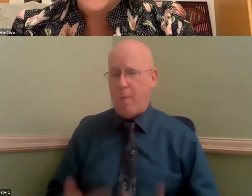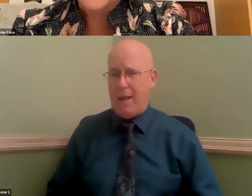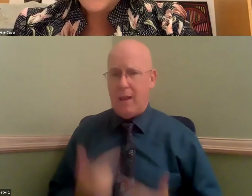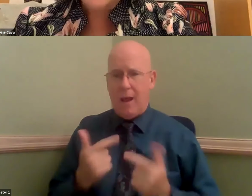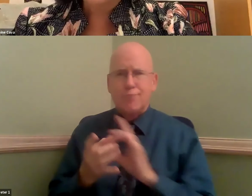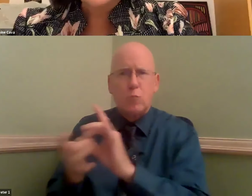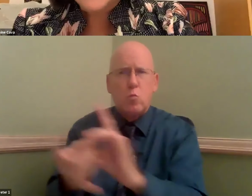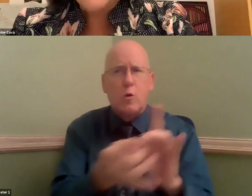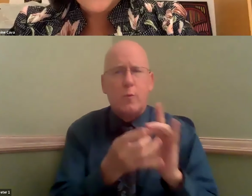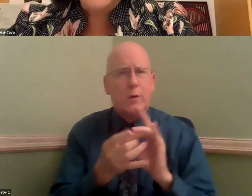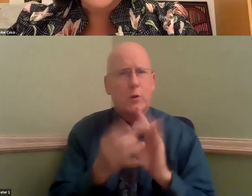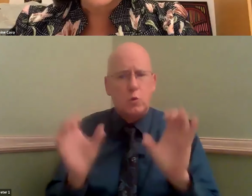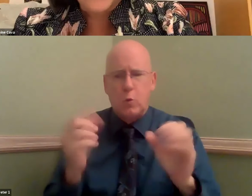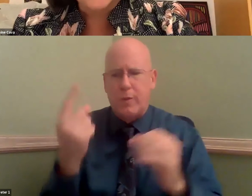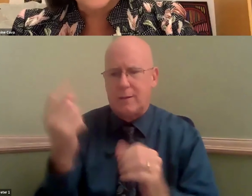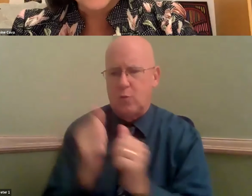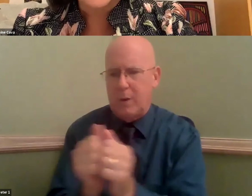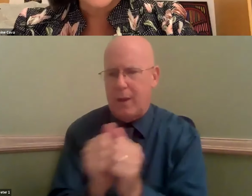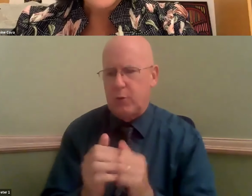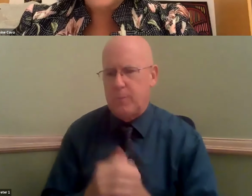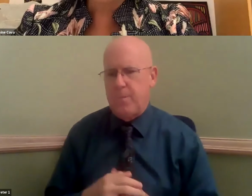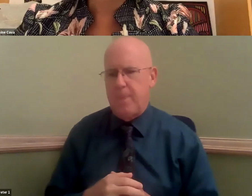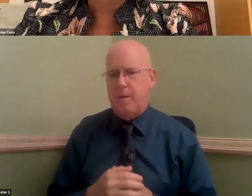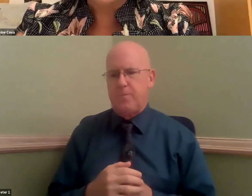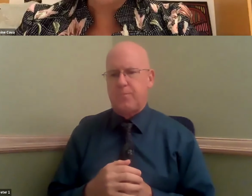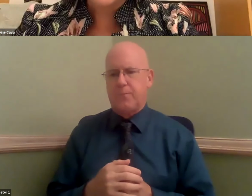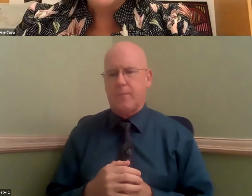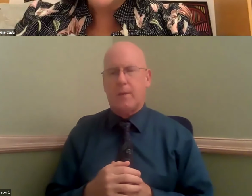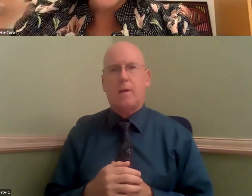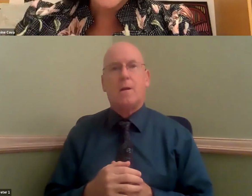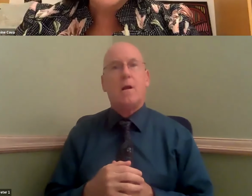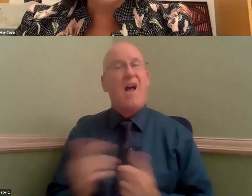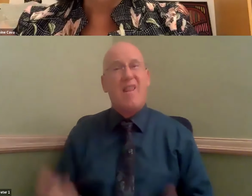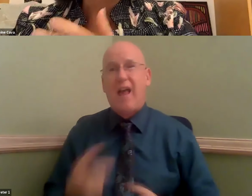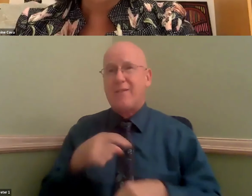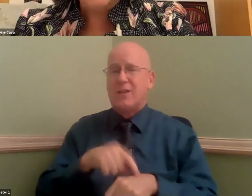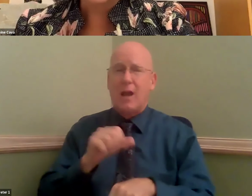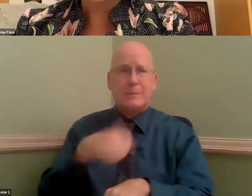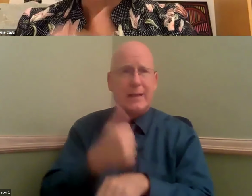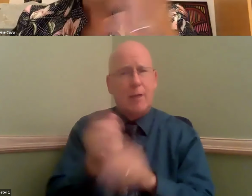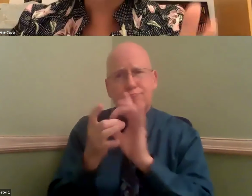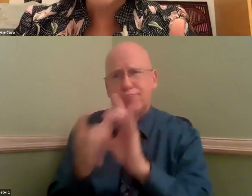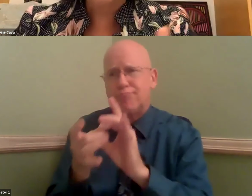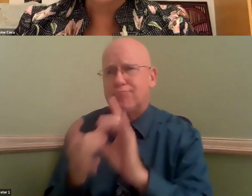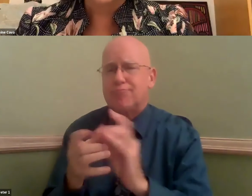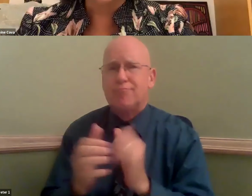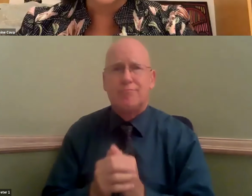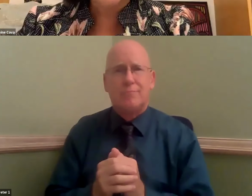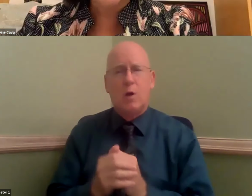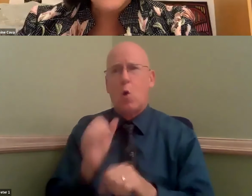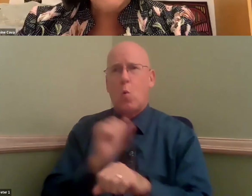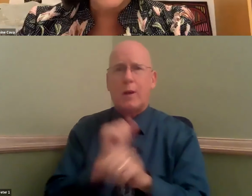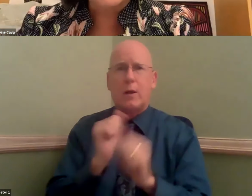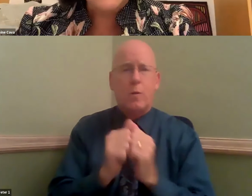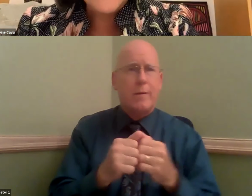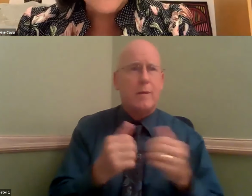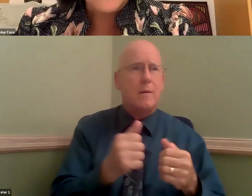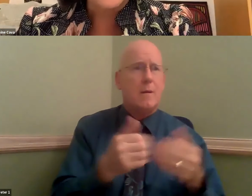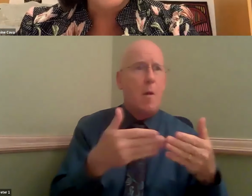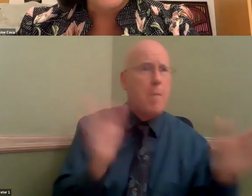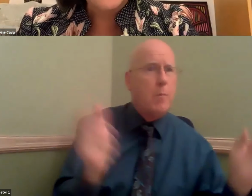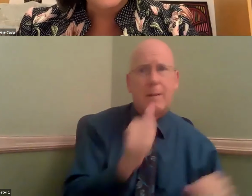things done. I've spent a lifetime creating coalitions. I've spent a lifetime working with the philanthropic sector and the private sector to come together and